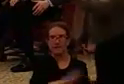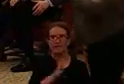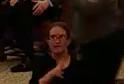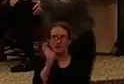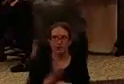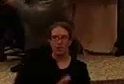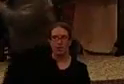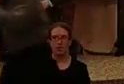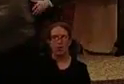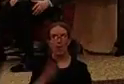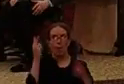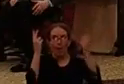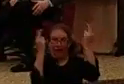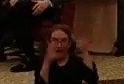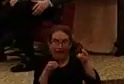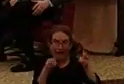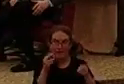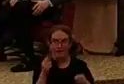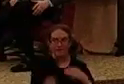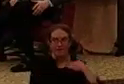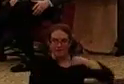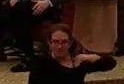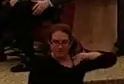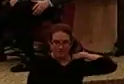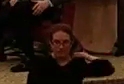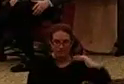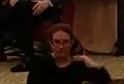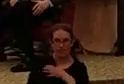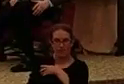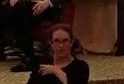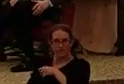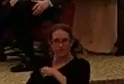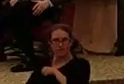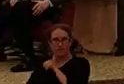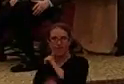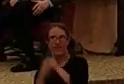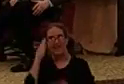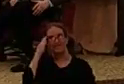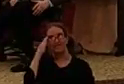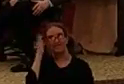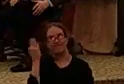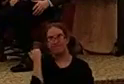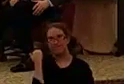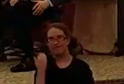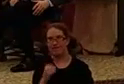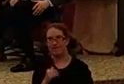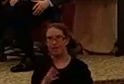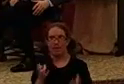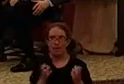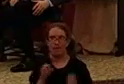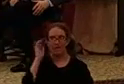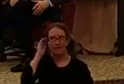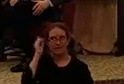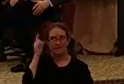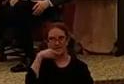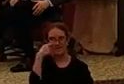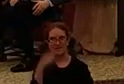church, I said, what happened to you? I already knew what happened. I didn't want to hear him say it.